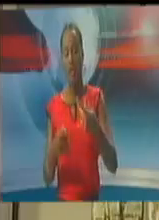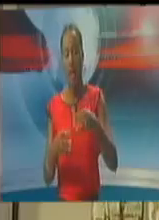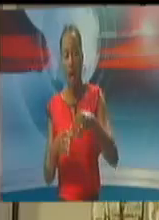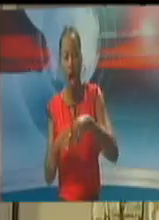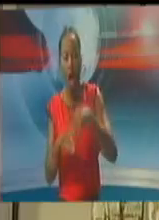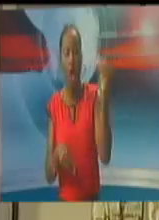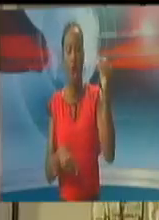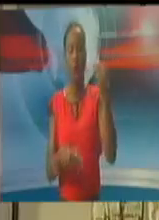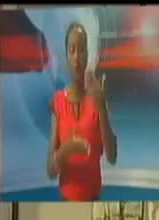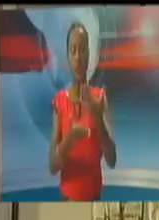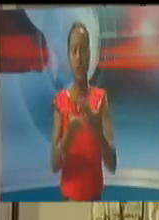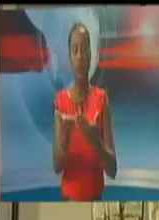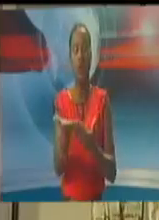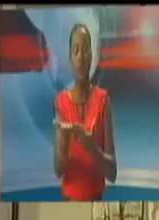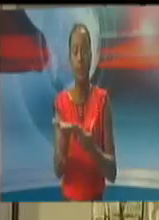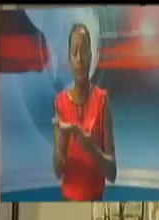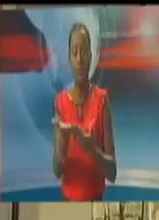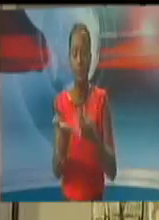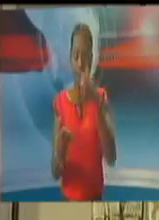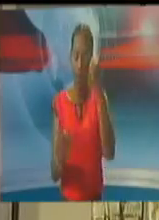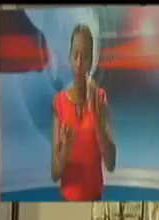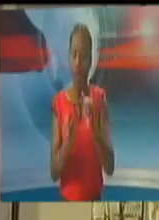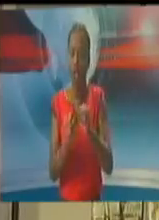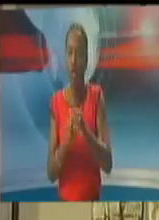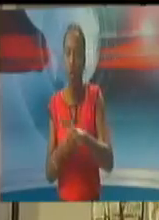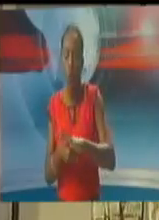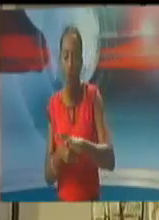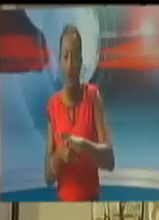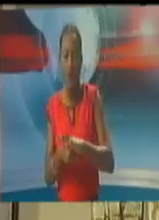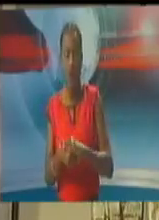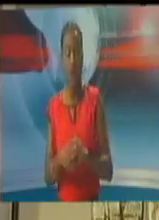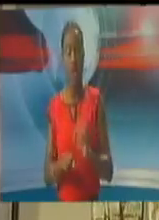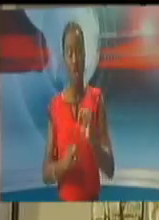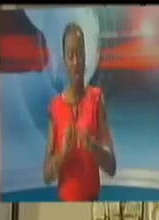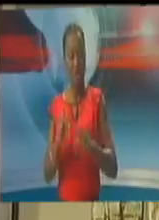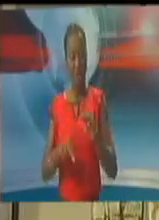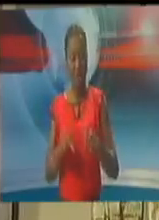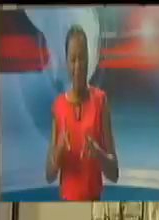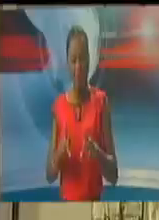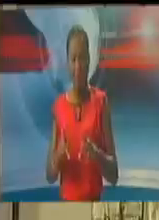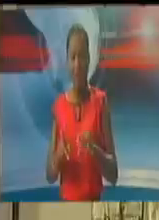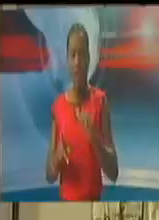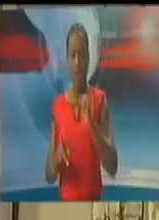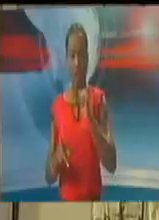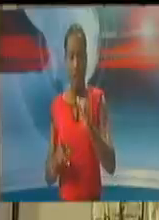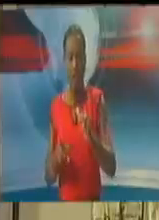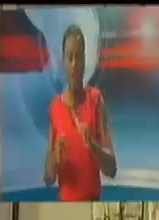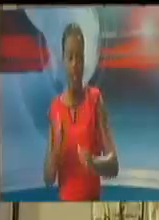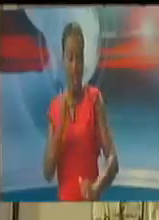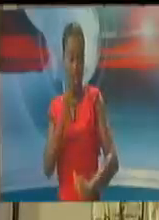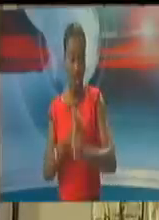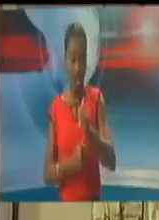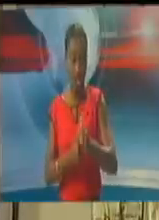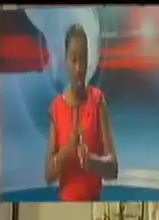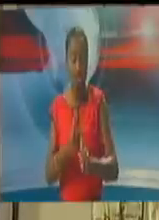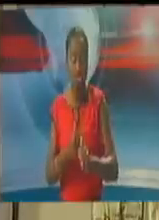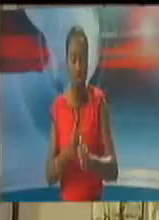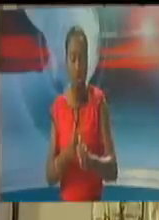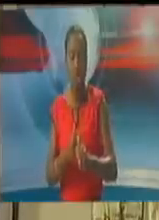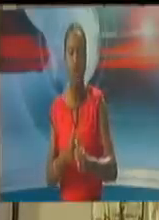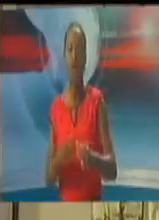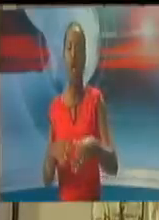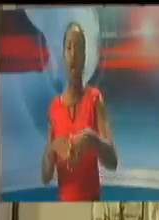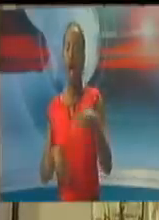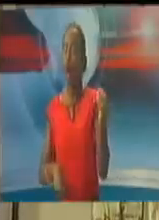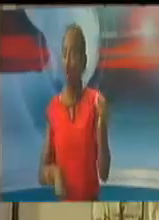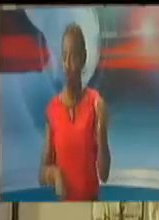year because of COVID. So I just want to correct the impression in the public domain. 250 people